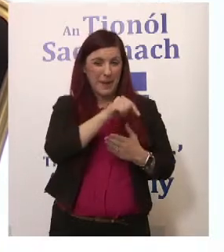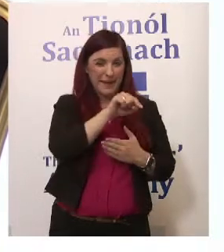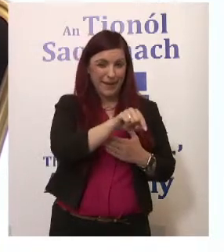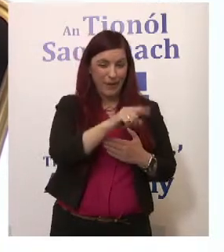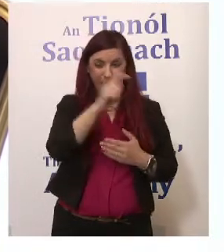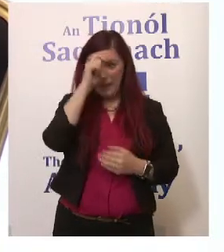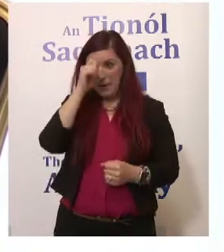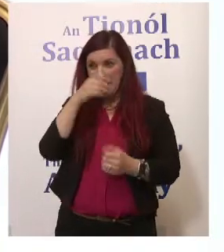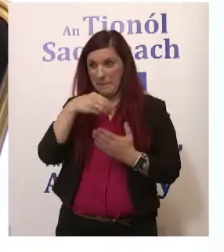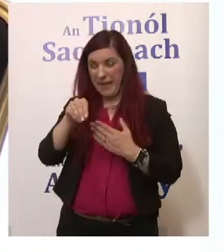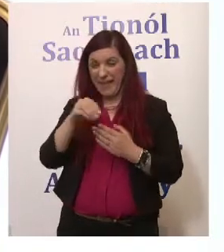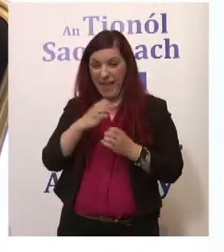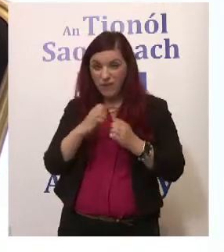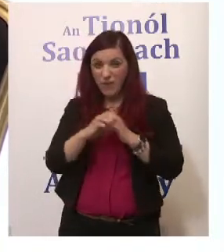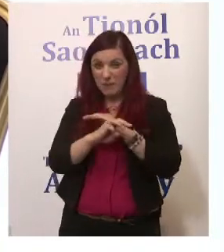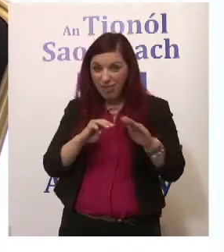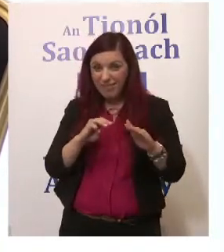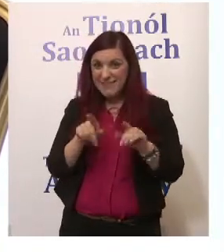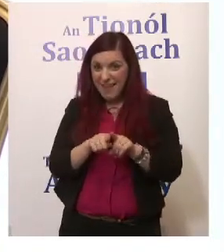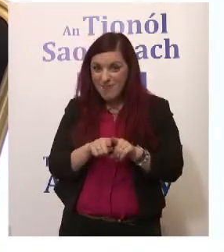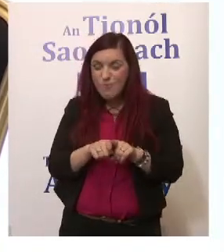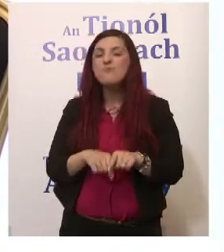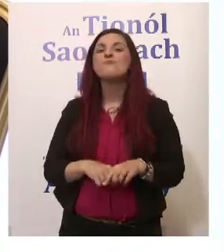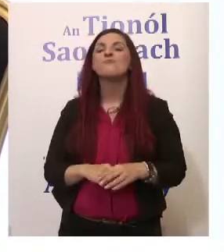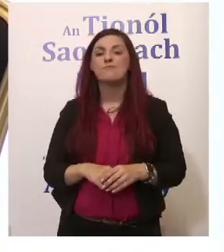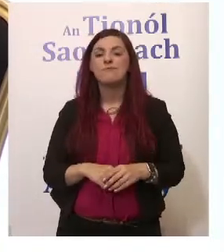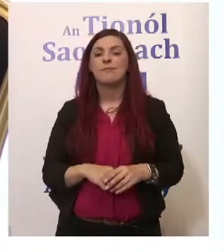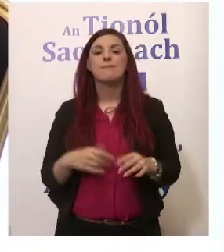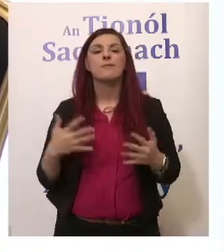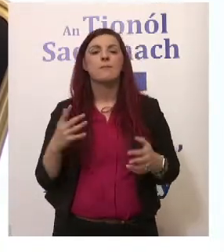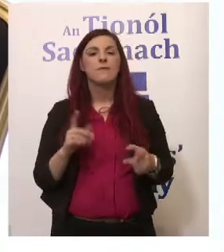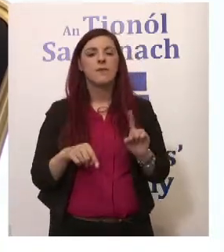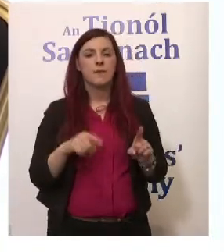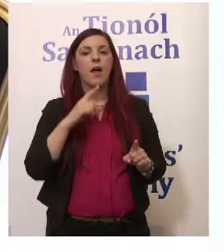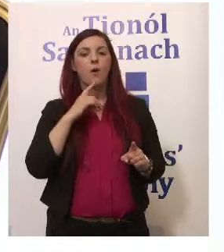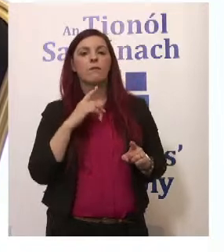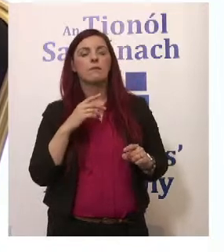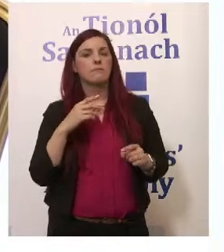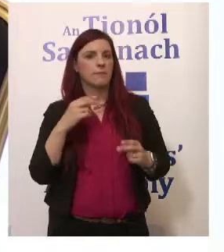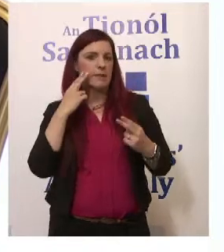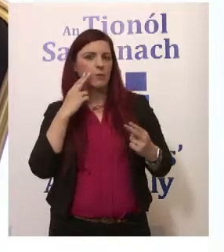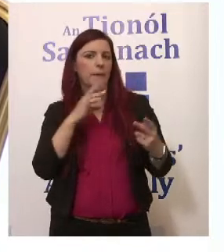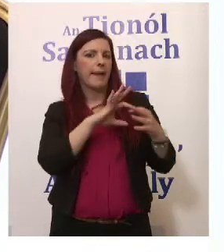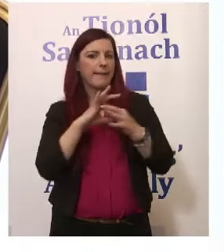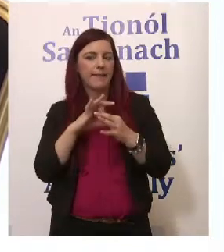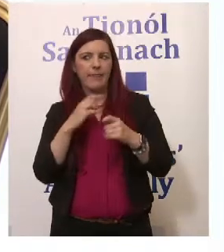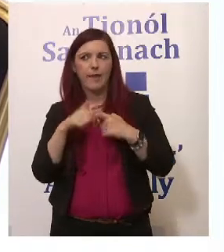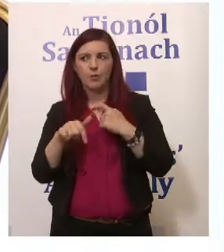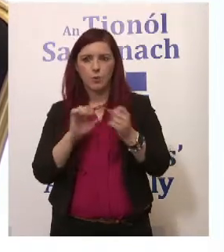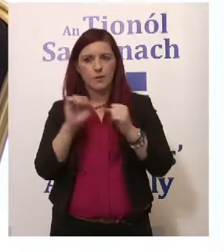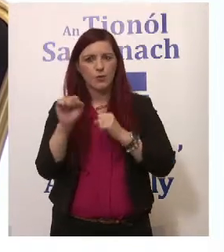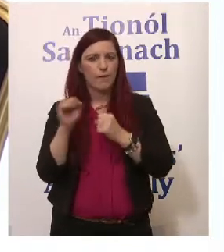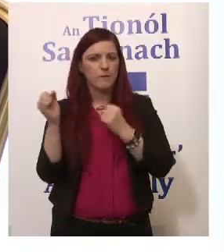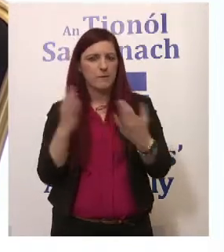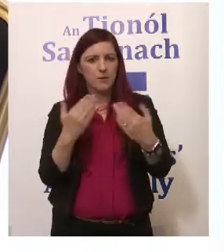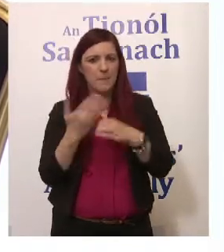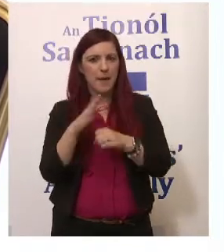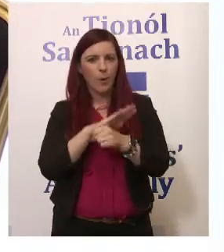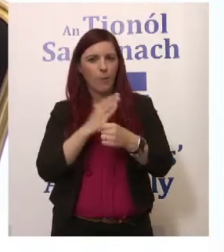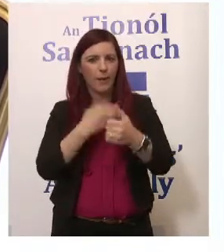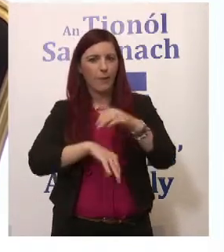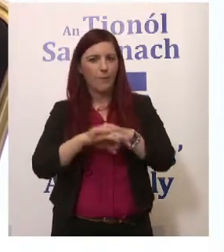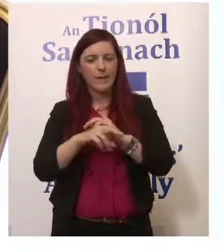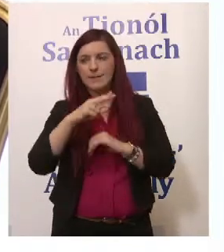about paying that every month. Now, of course, you don't have to connect that to services and to the kind of, that's very important. It's